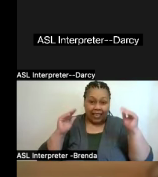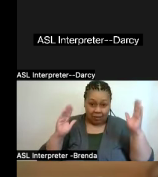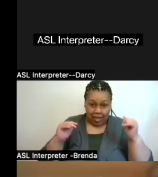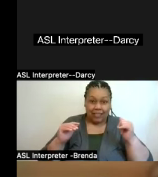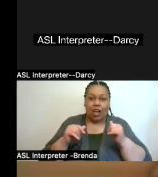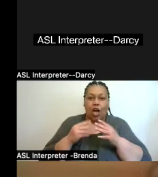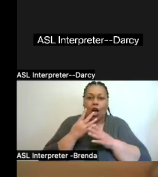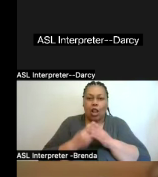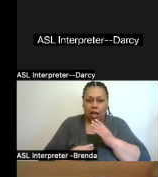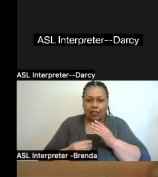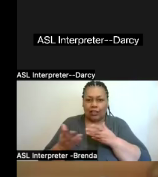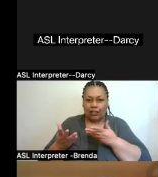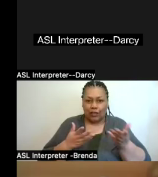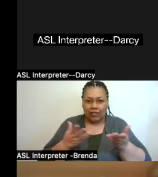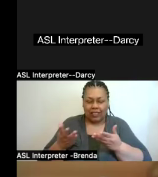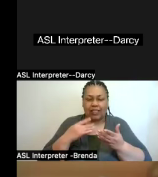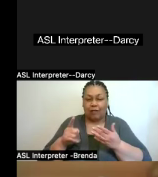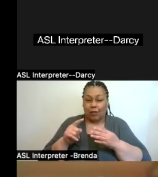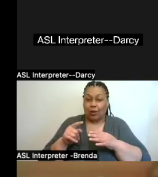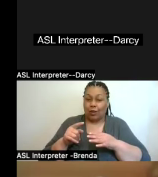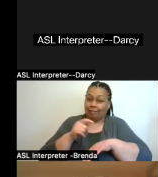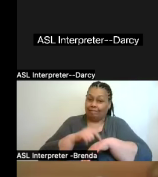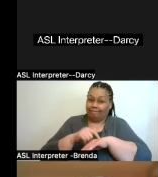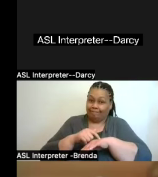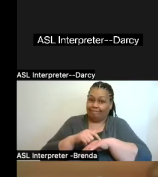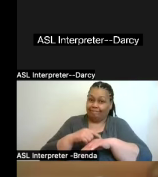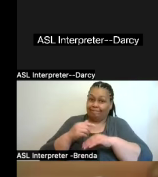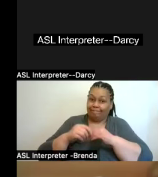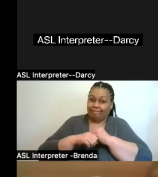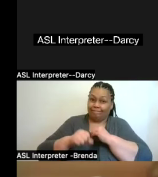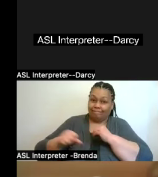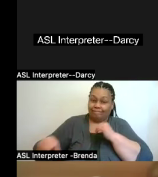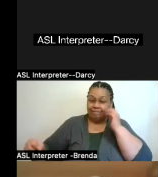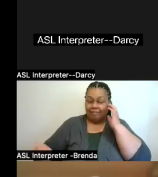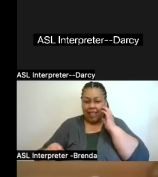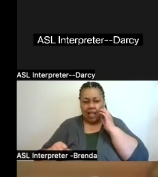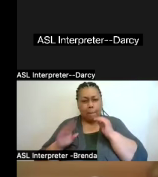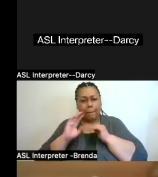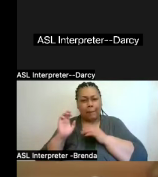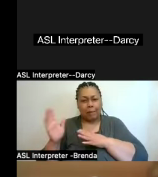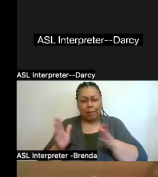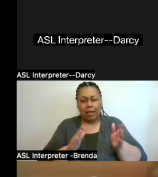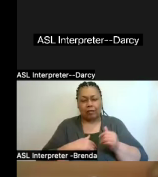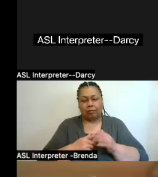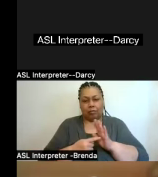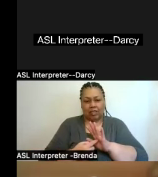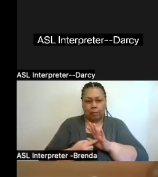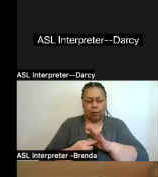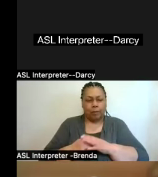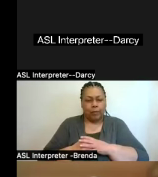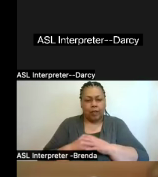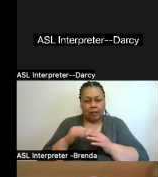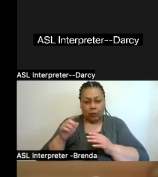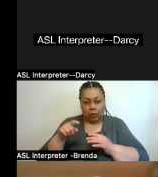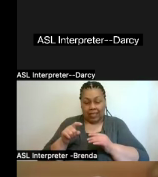some period of time. In doing that, we need to understand the interdependencies and be prepared. As an example is that if you